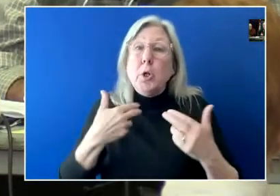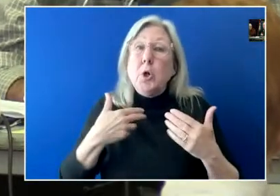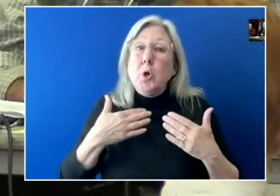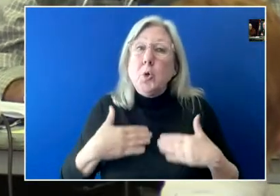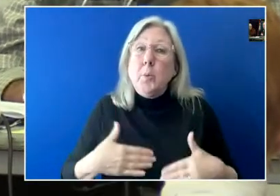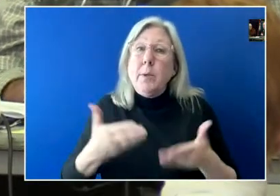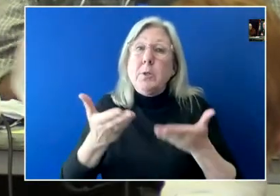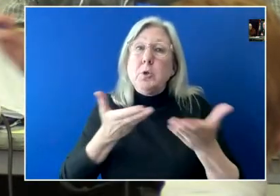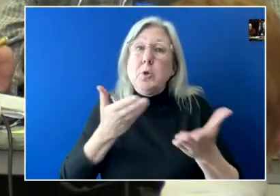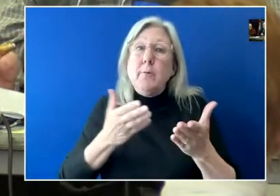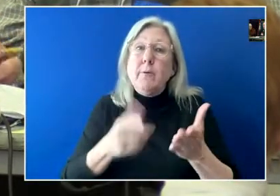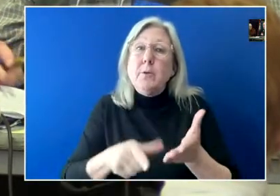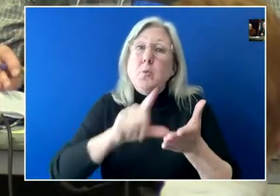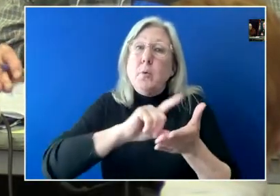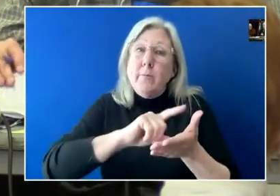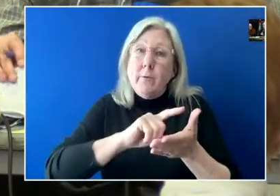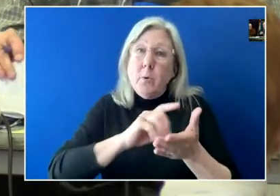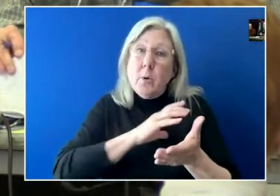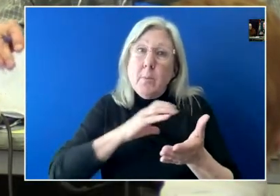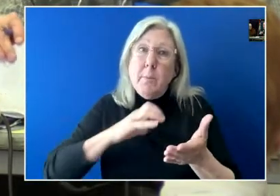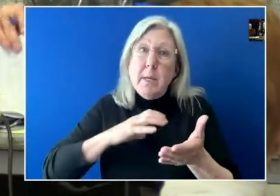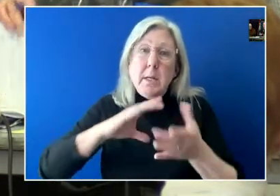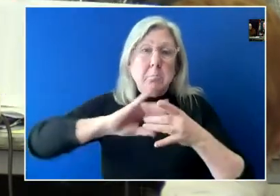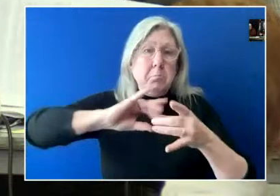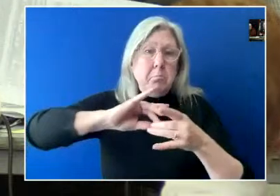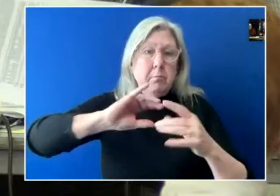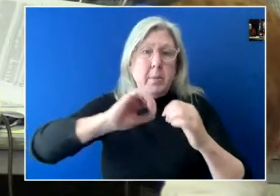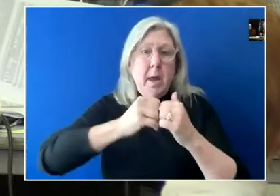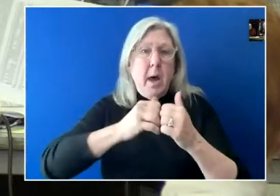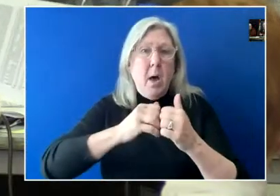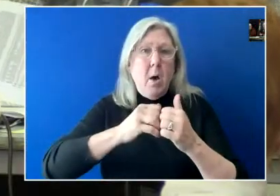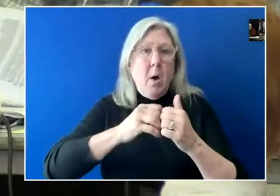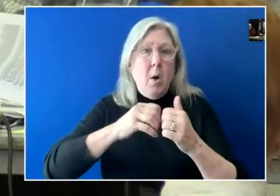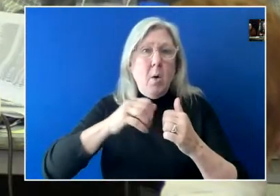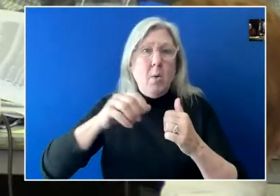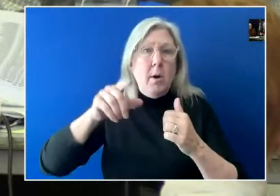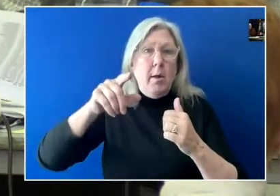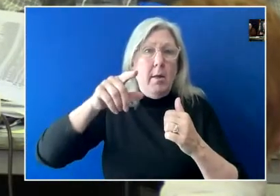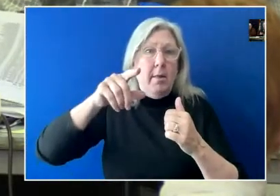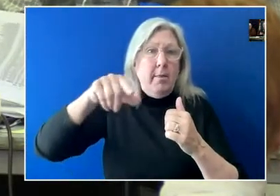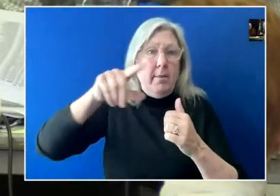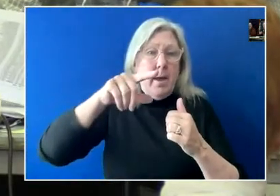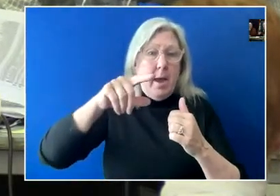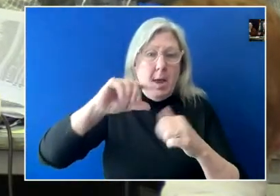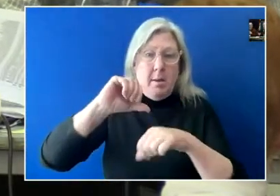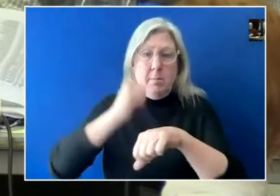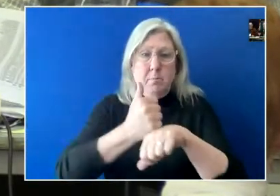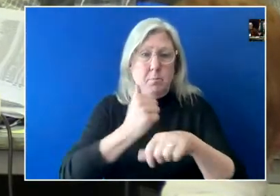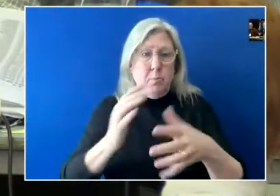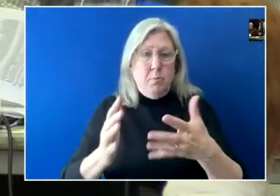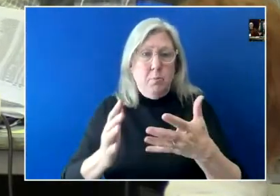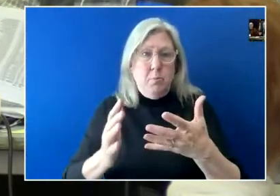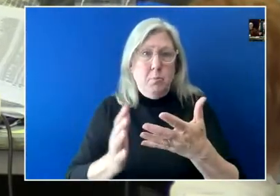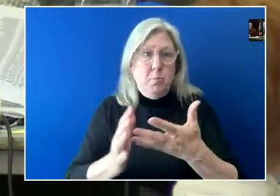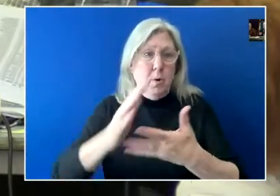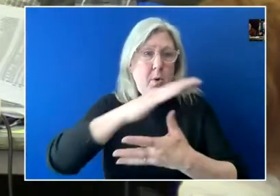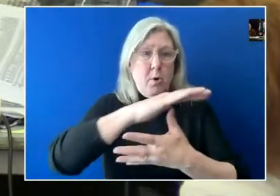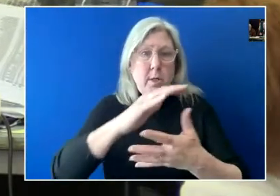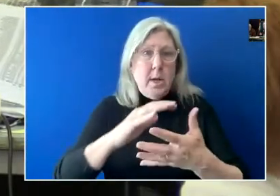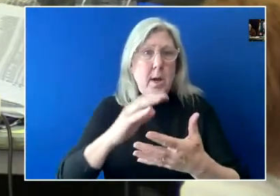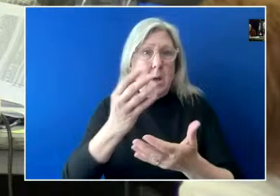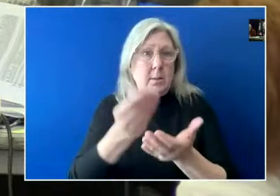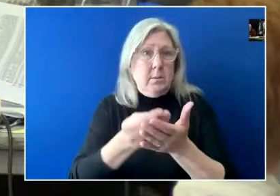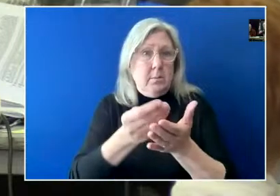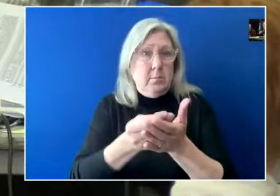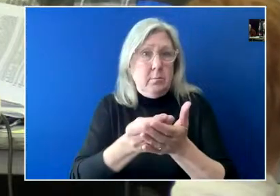to what they how they prioritize these dollars because I do think that if we can send our